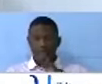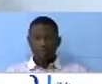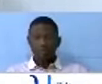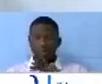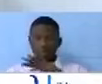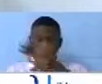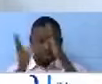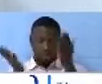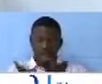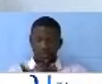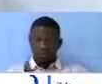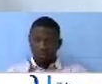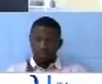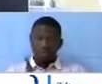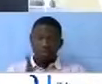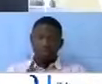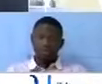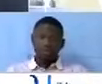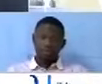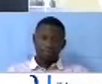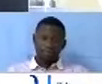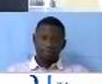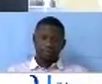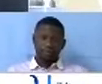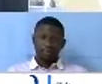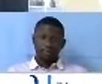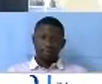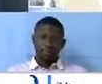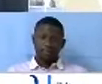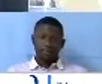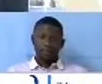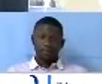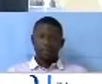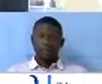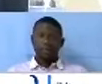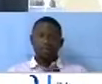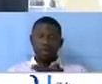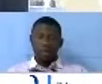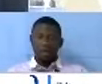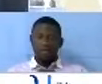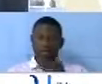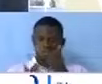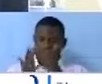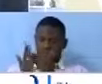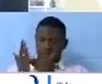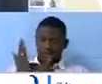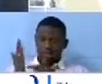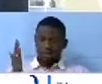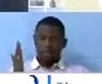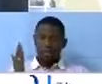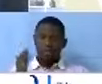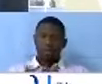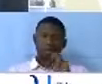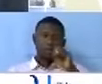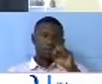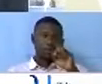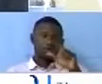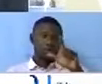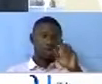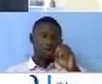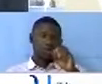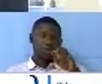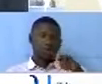We have a list here. I'm not sure if I'm near. Solo Manga. Solo